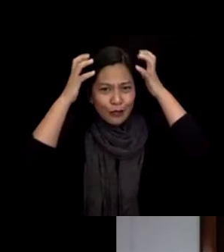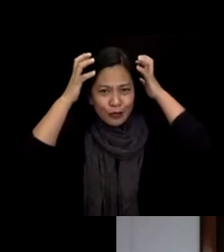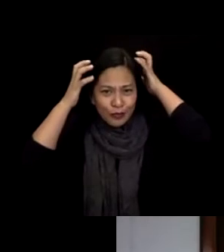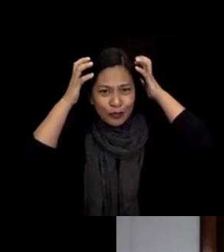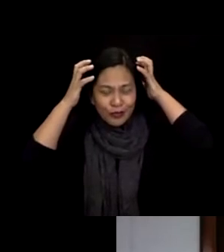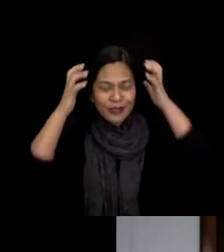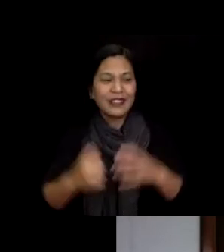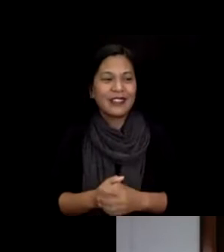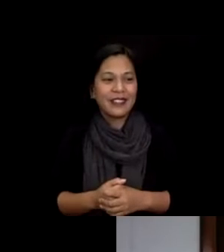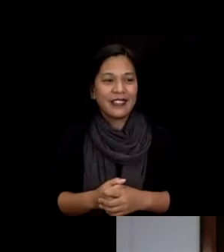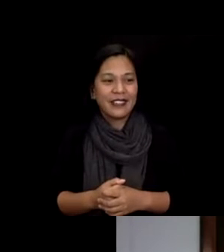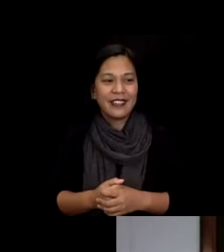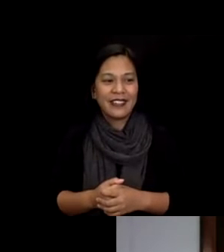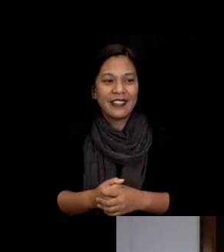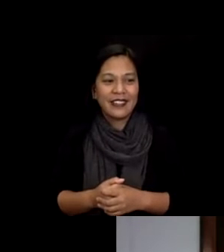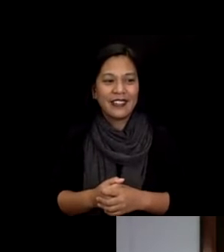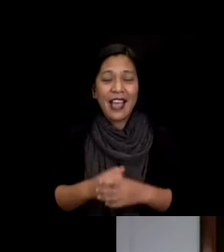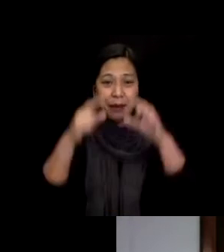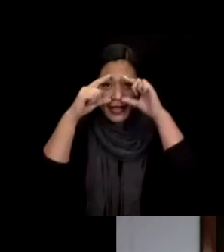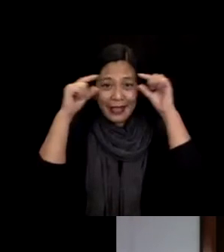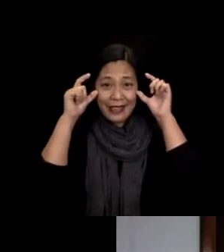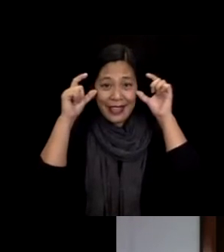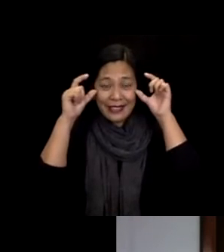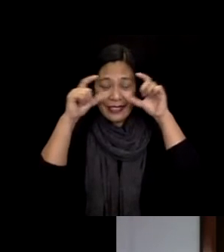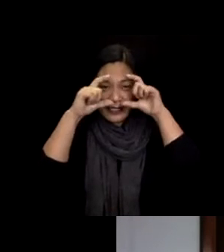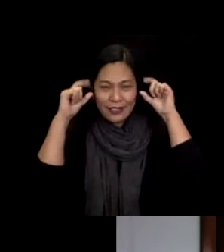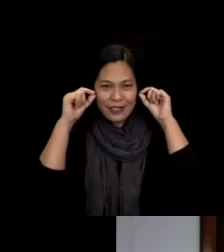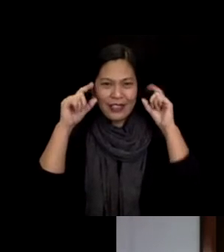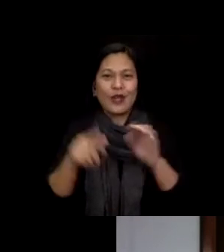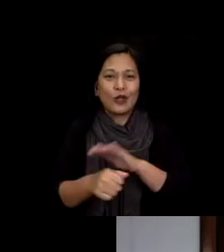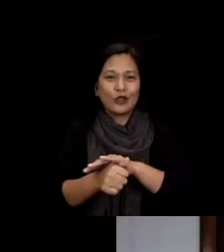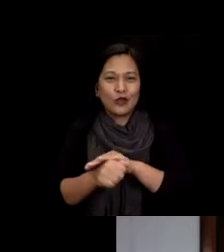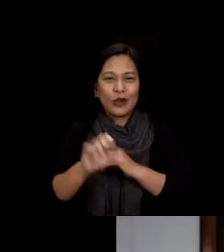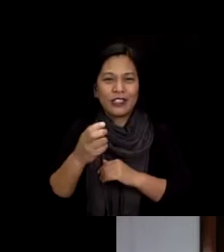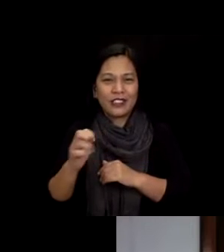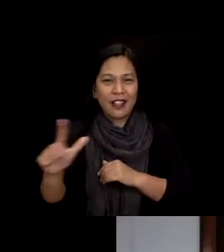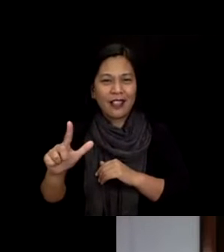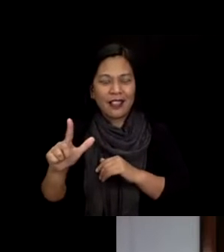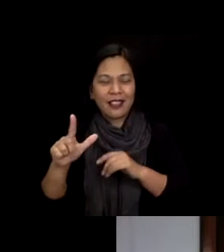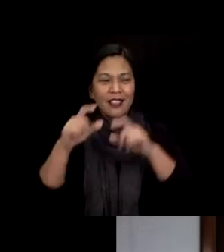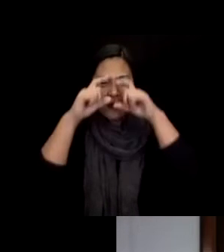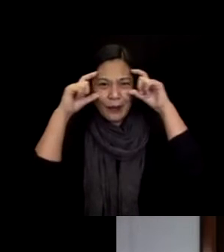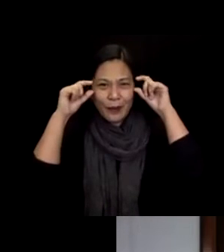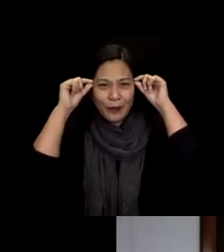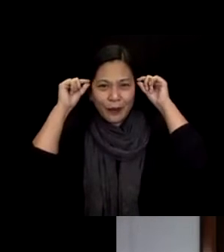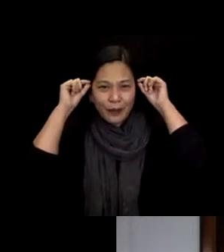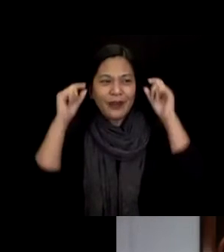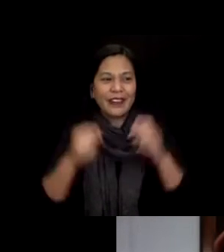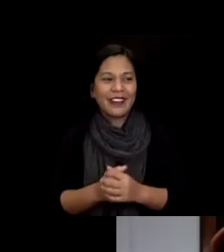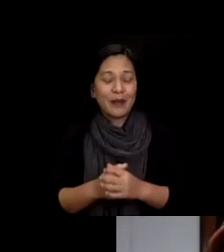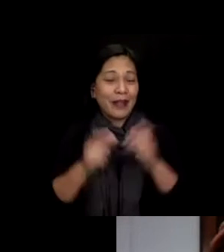and dark tortoiseshell glasses that you can't really tell are tortoiseshell. but are glasses for